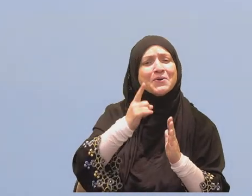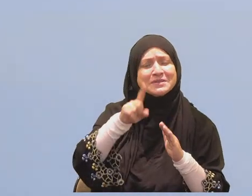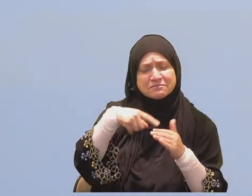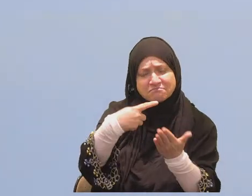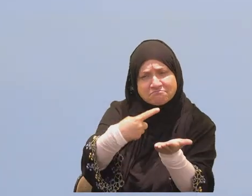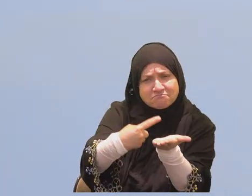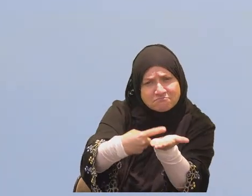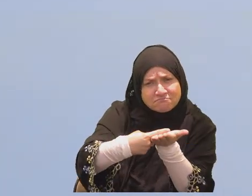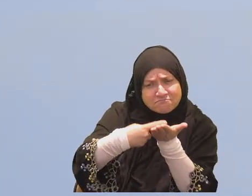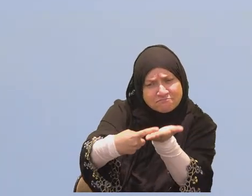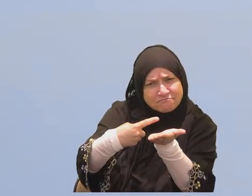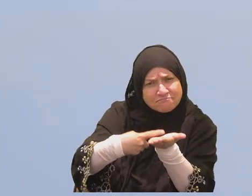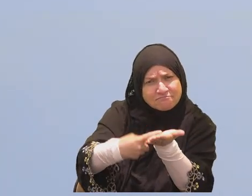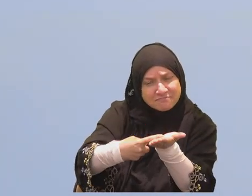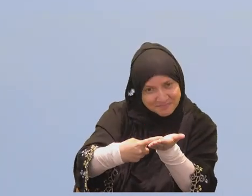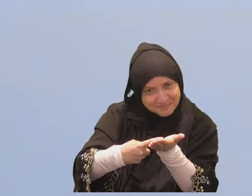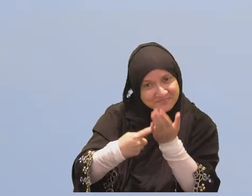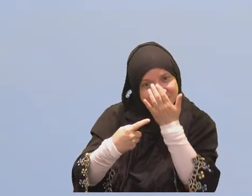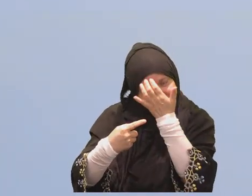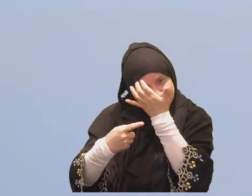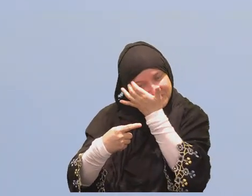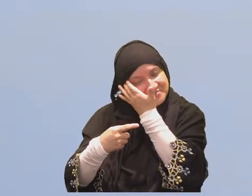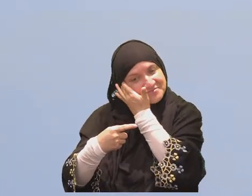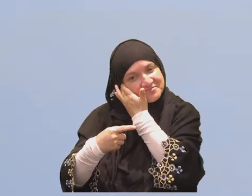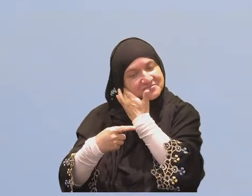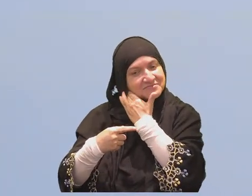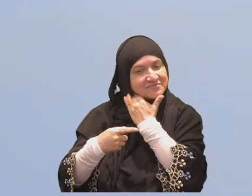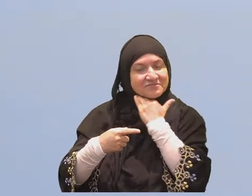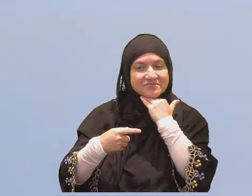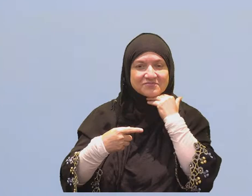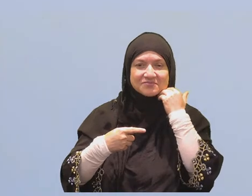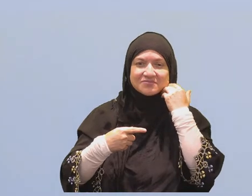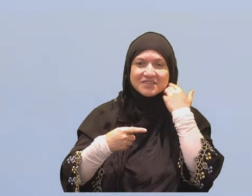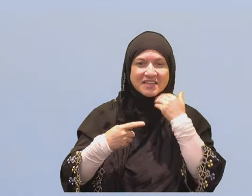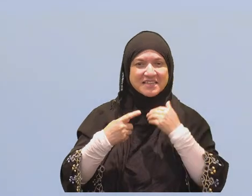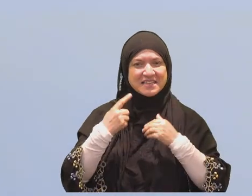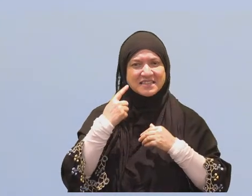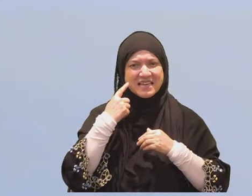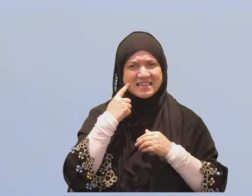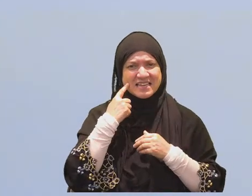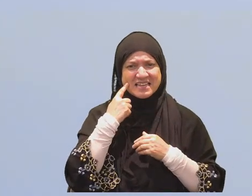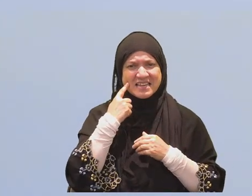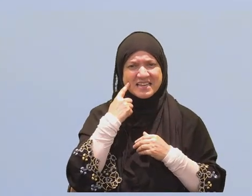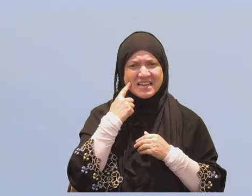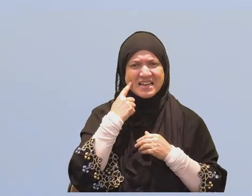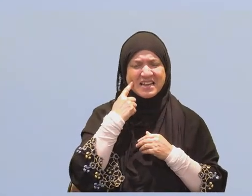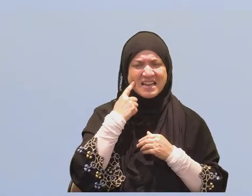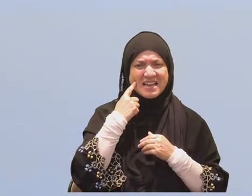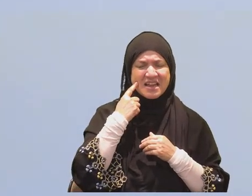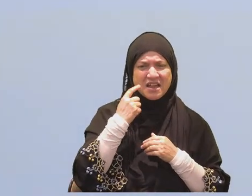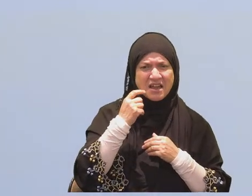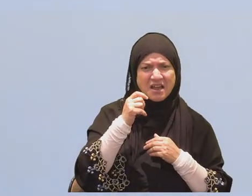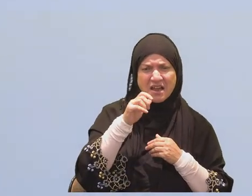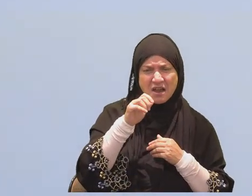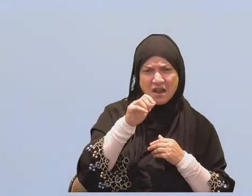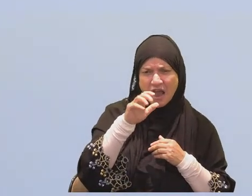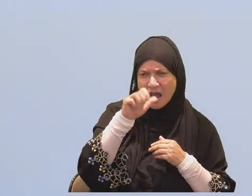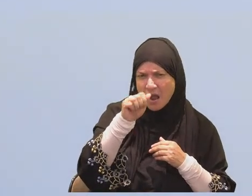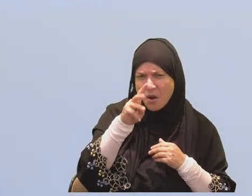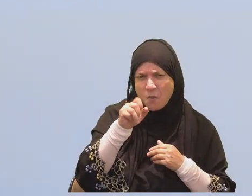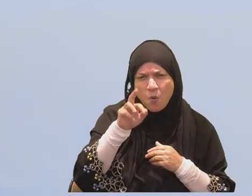instances where violence might be merciful. The recent incident in your community,